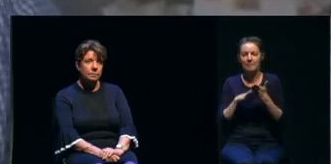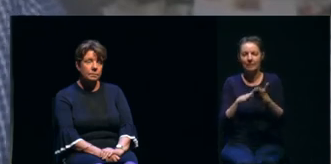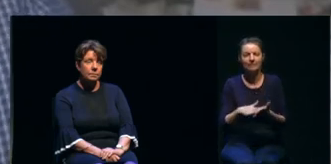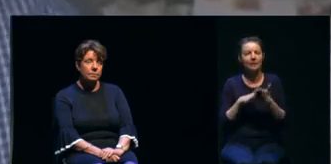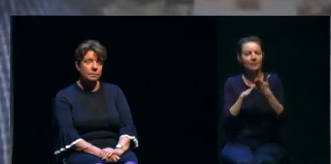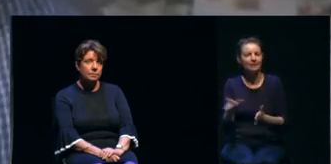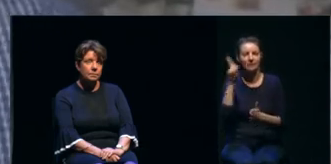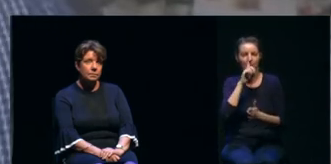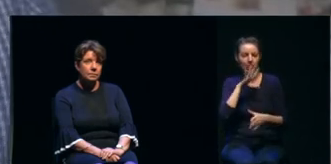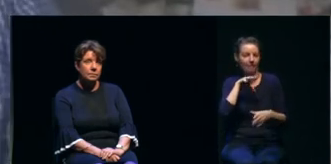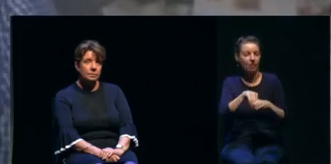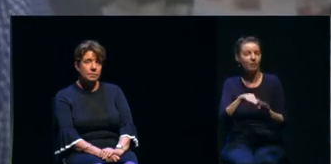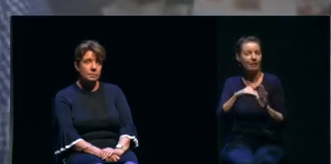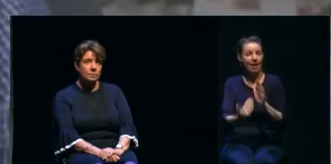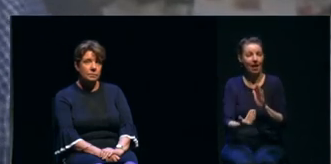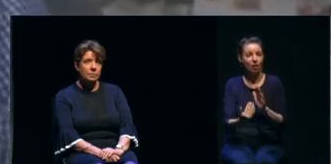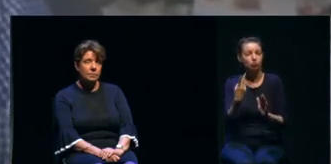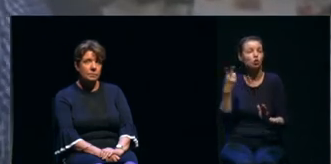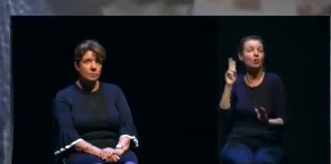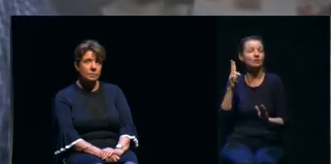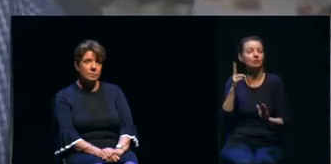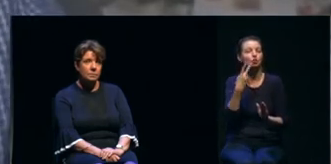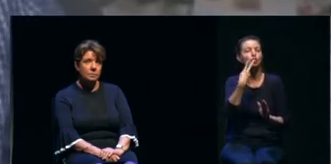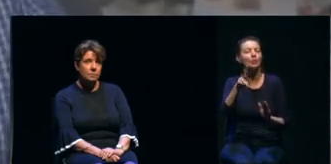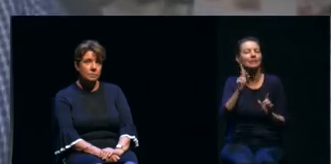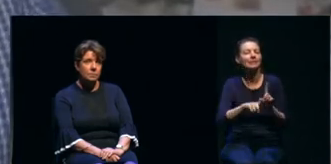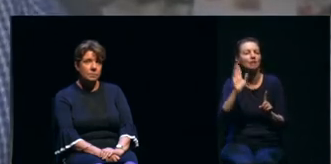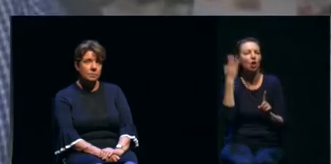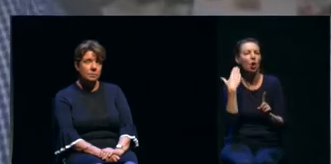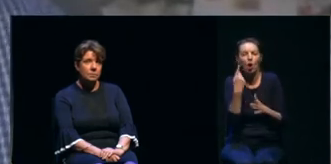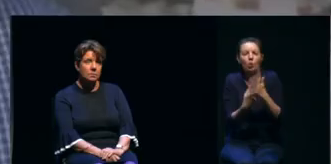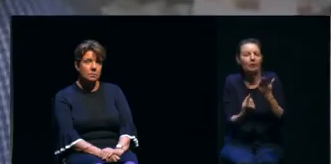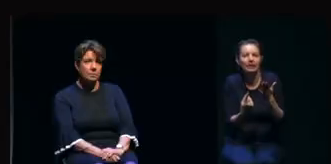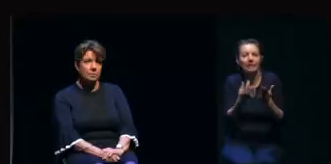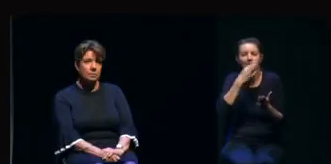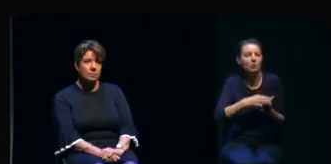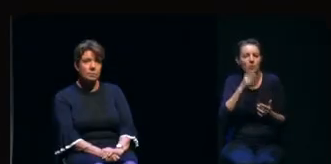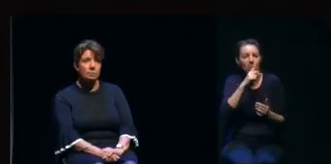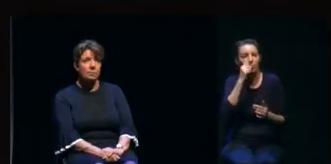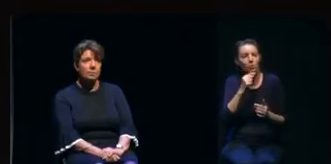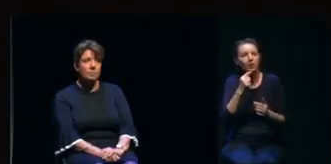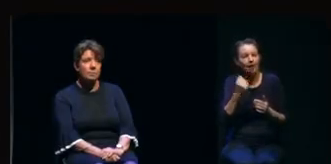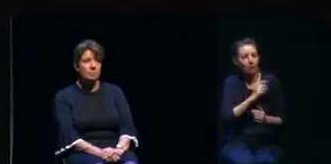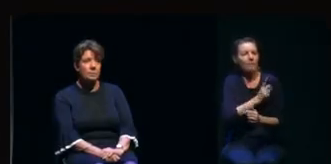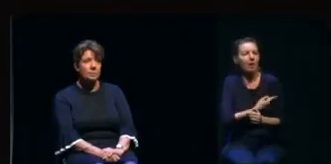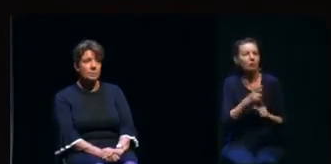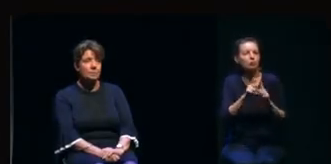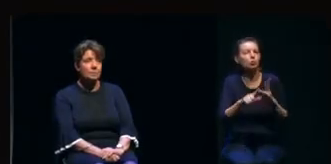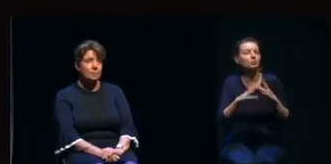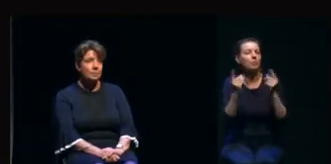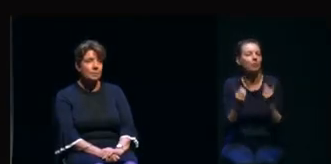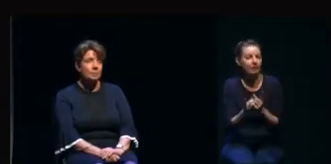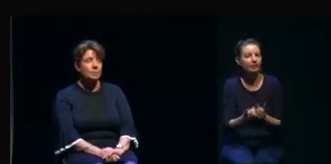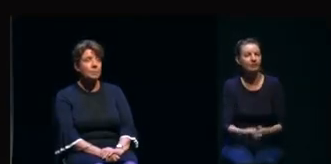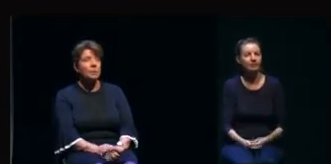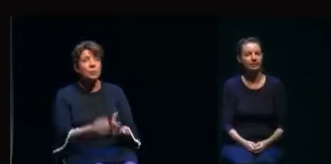now in a way that even two decades before, there would have maybe only been thousands who could do something about this. Totally. And I think, like, when we hear a name like